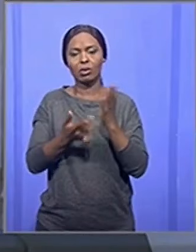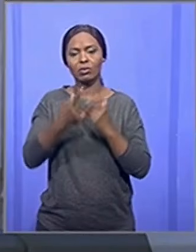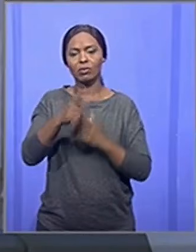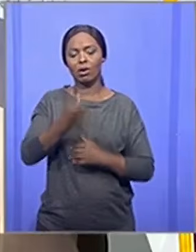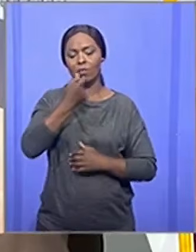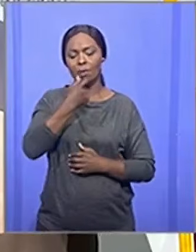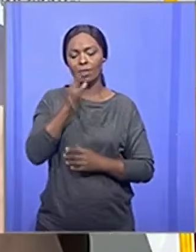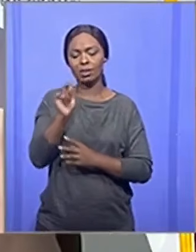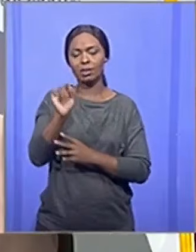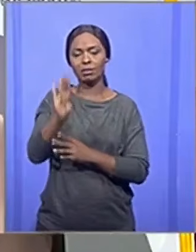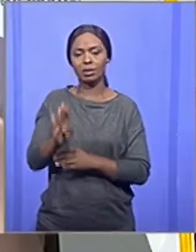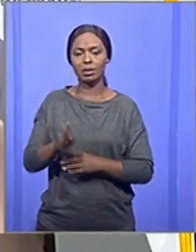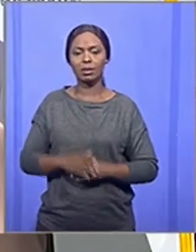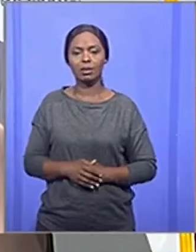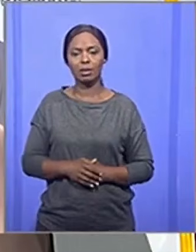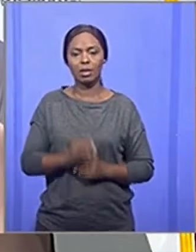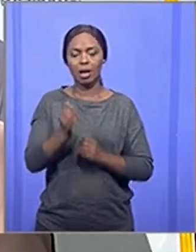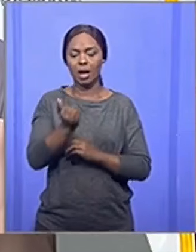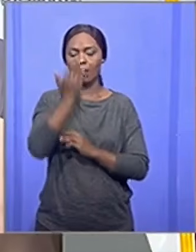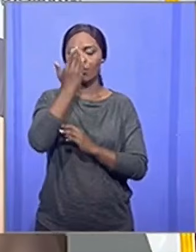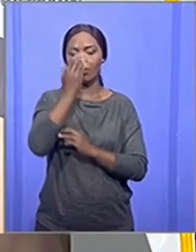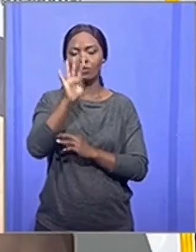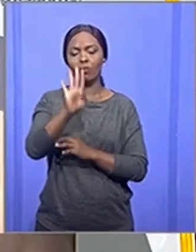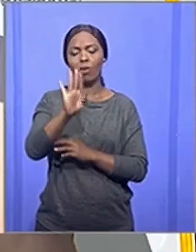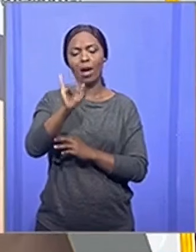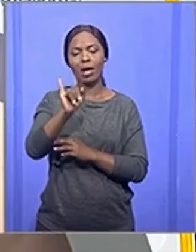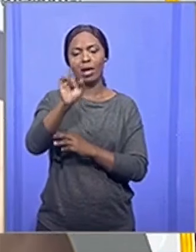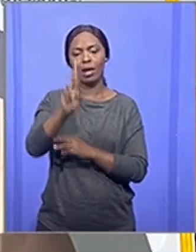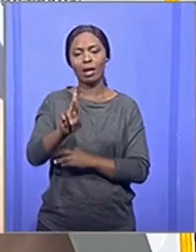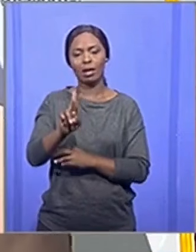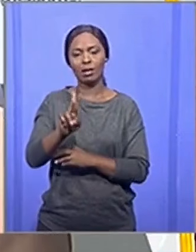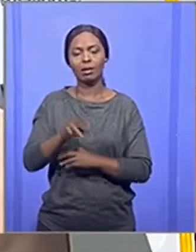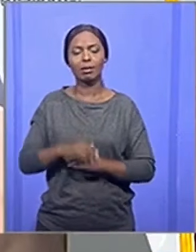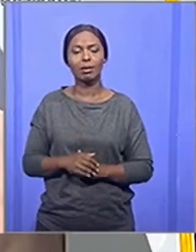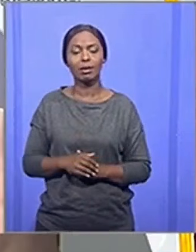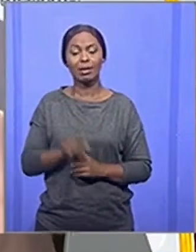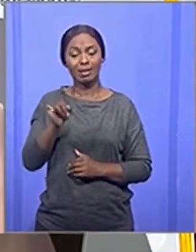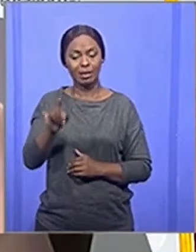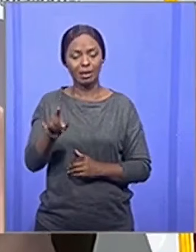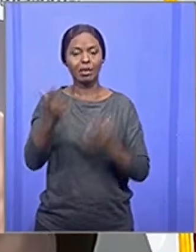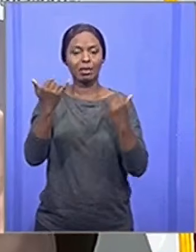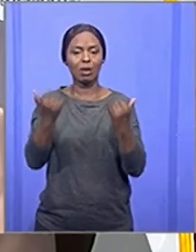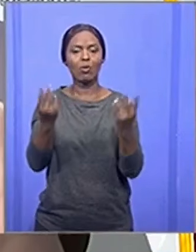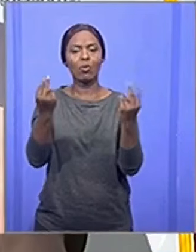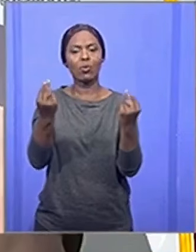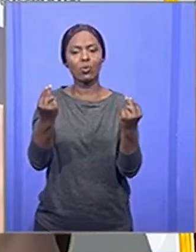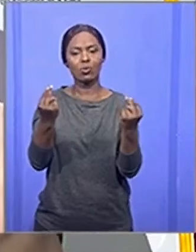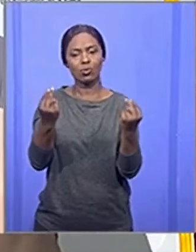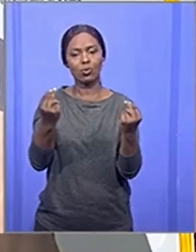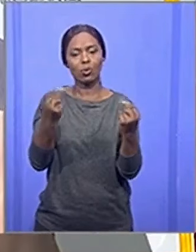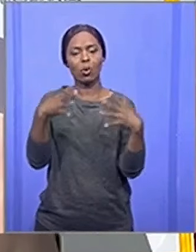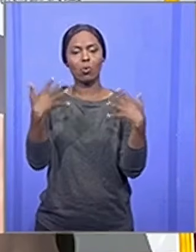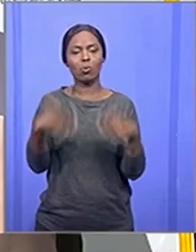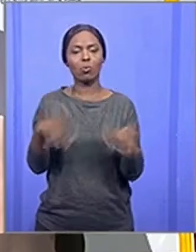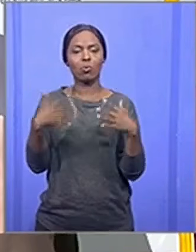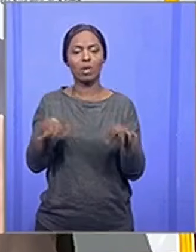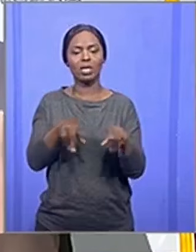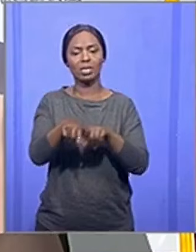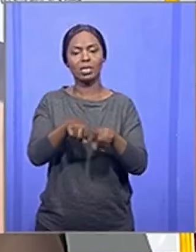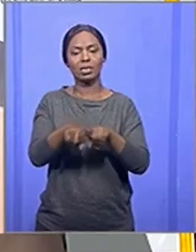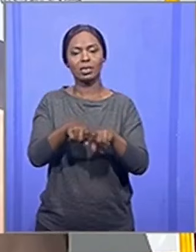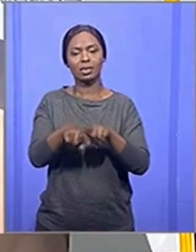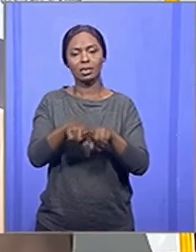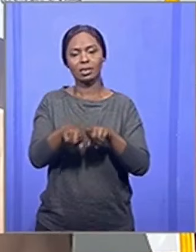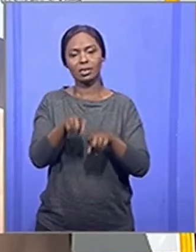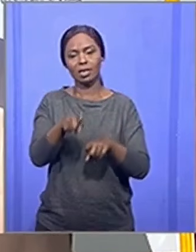phekola lefuba. As you know, we're approaching the fourth industrial revolution. There's these new dynamic testing systems